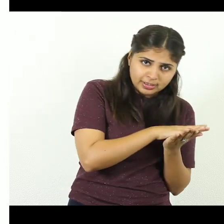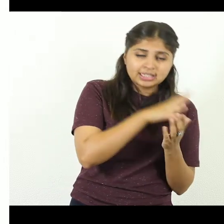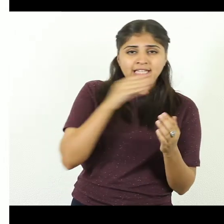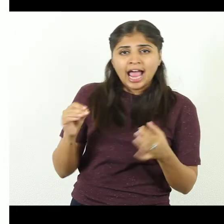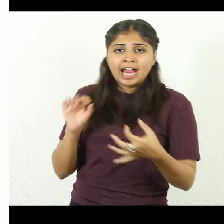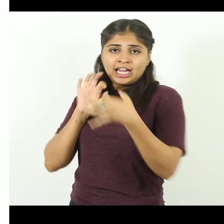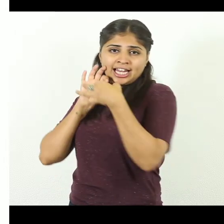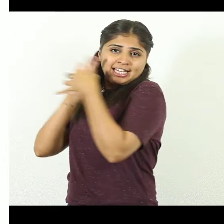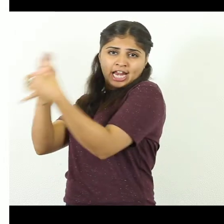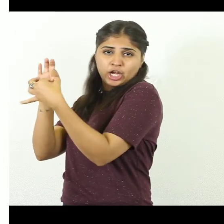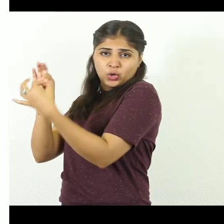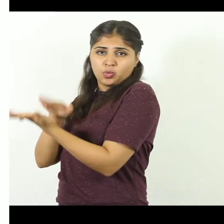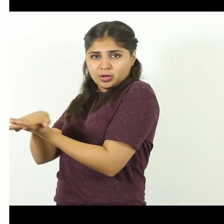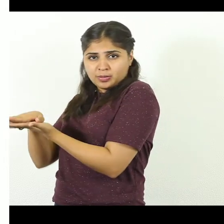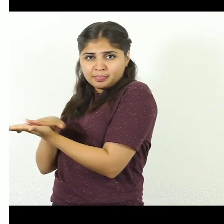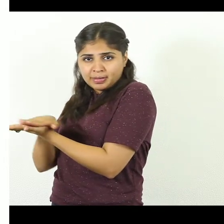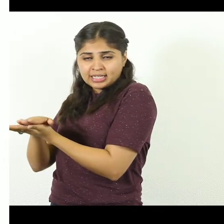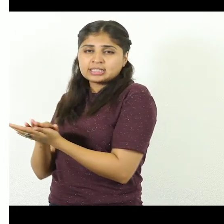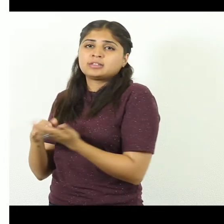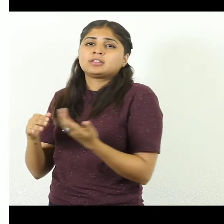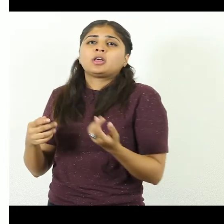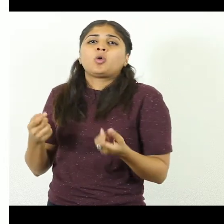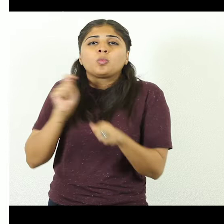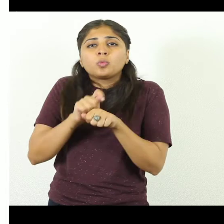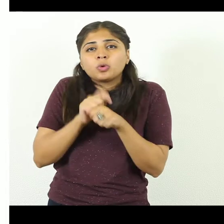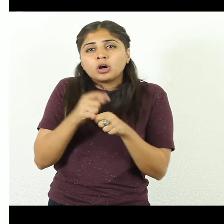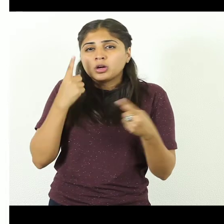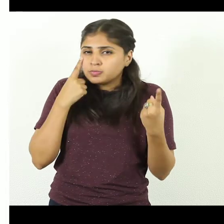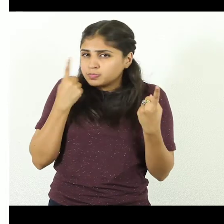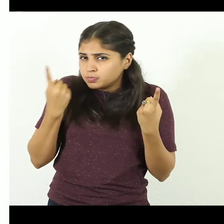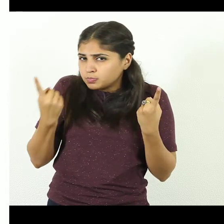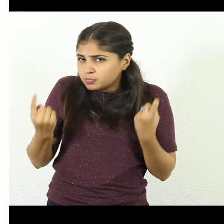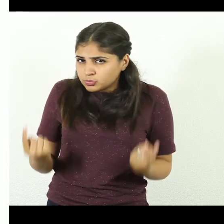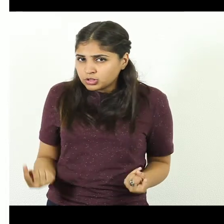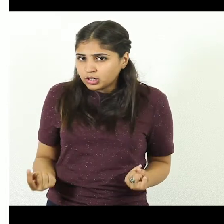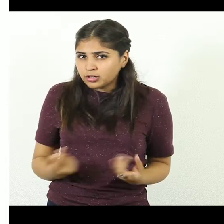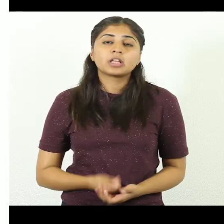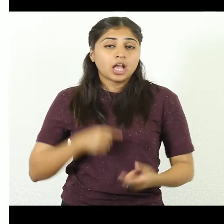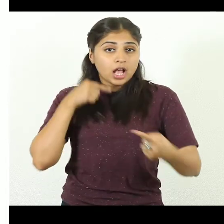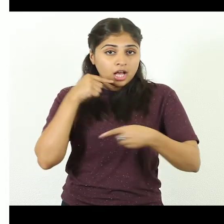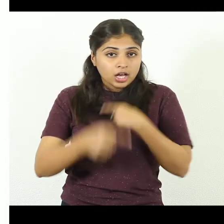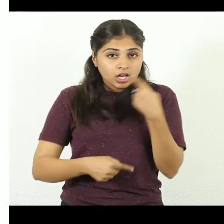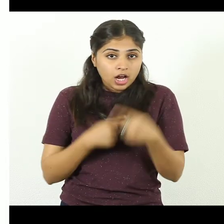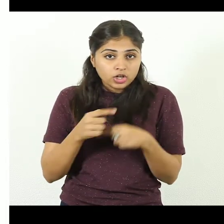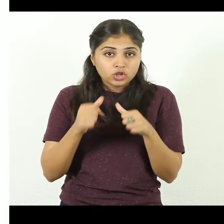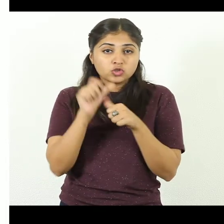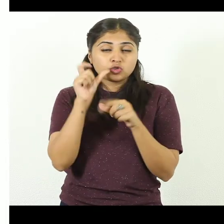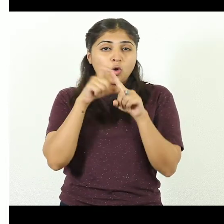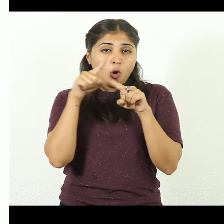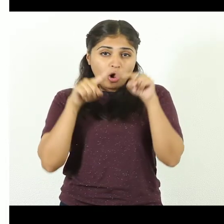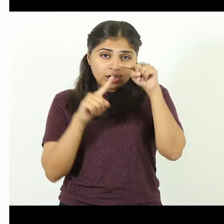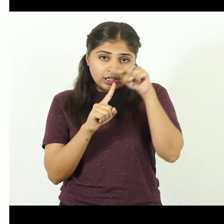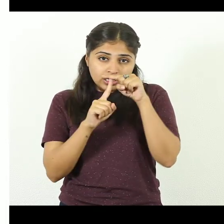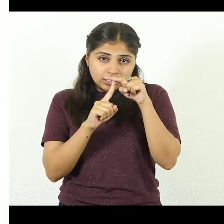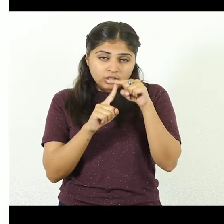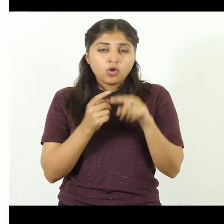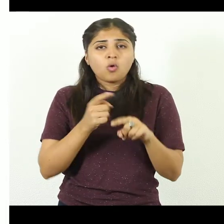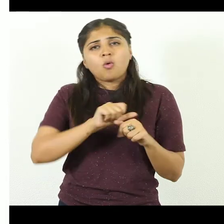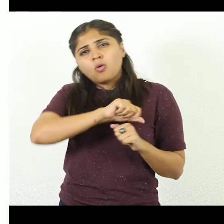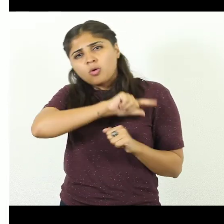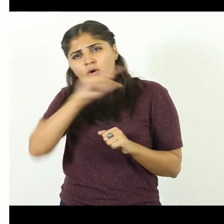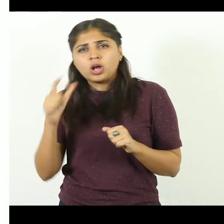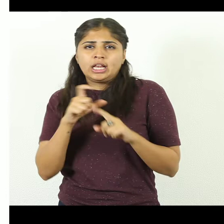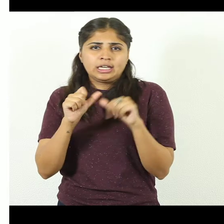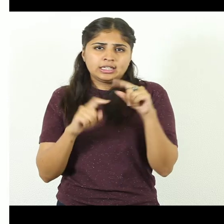are both agent-based and network-based activity monitoring, continuous audit of all access to